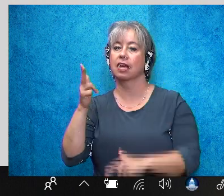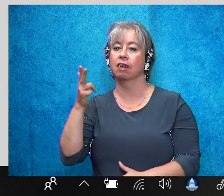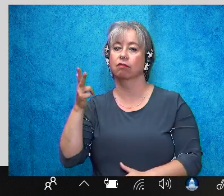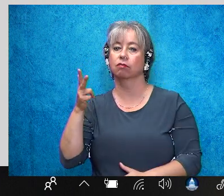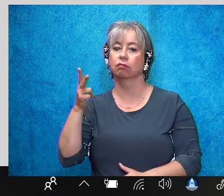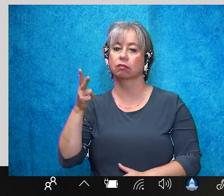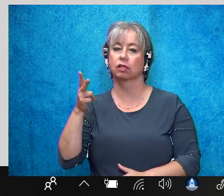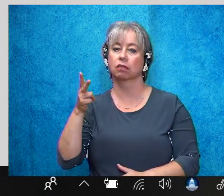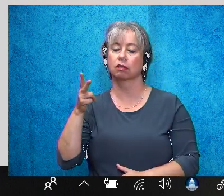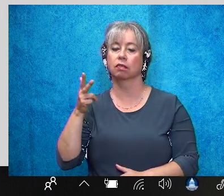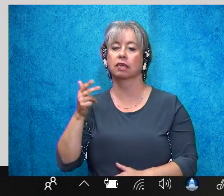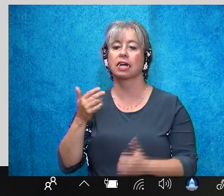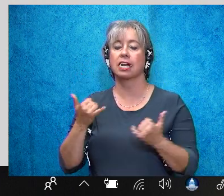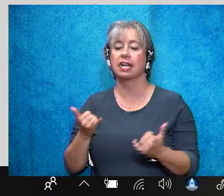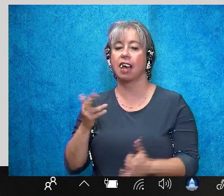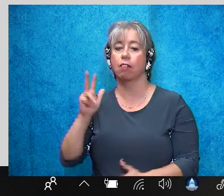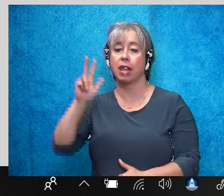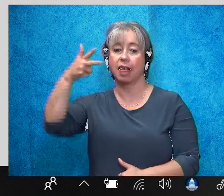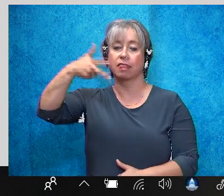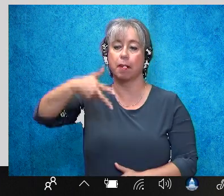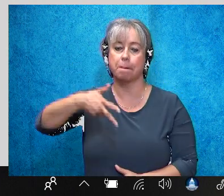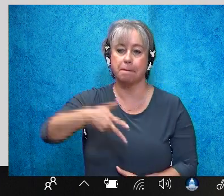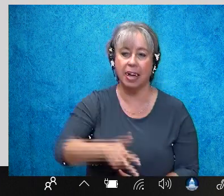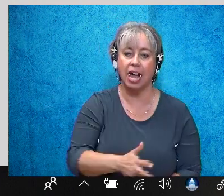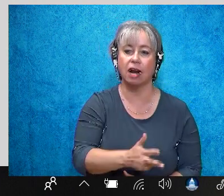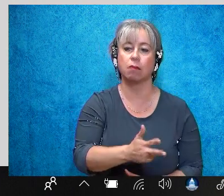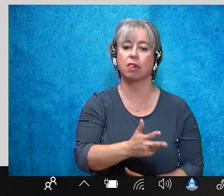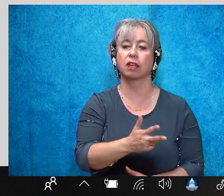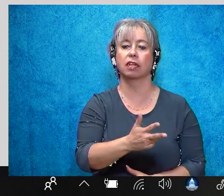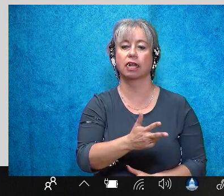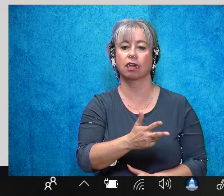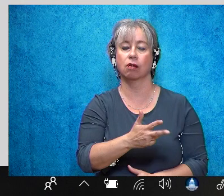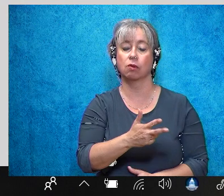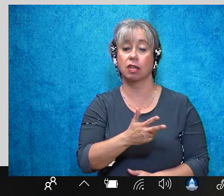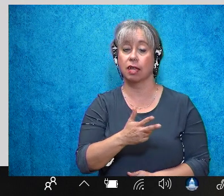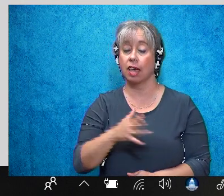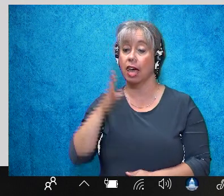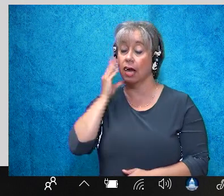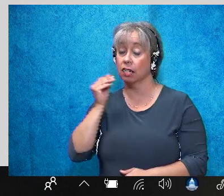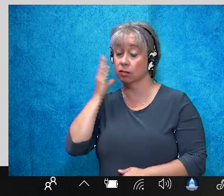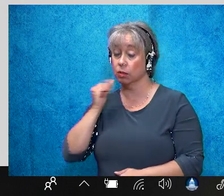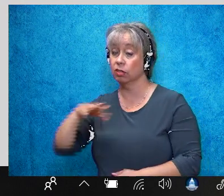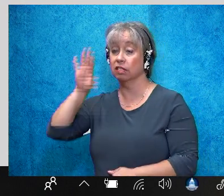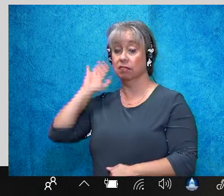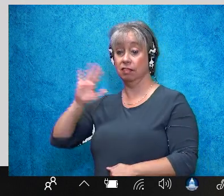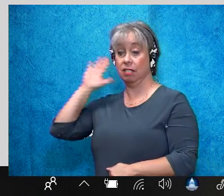let's predict. At the bottom of the hill, has anybody been on a roller coaster before?